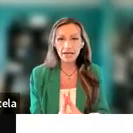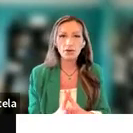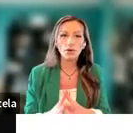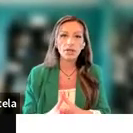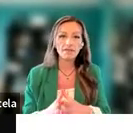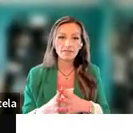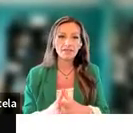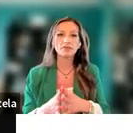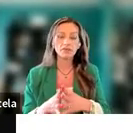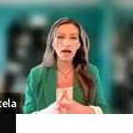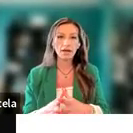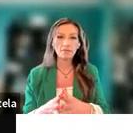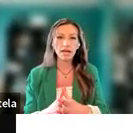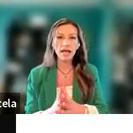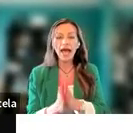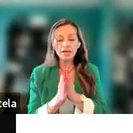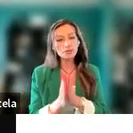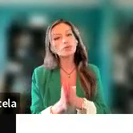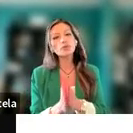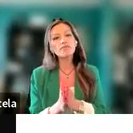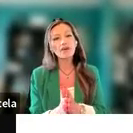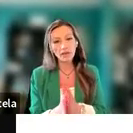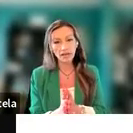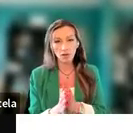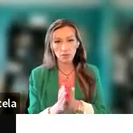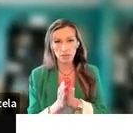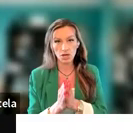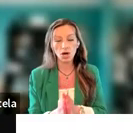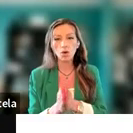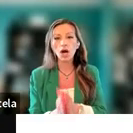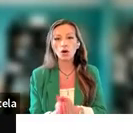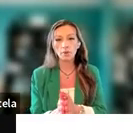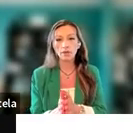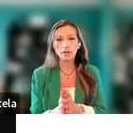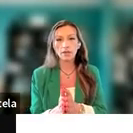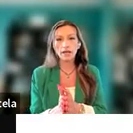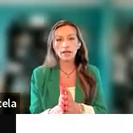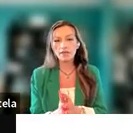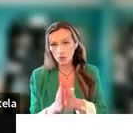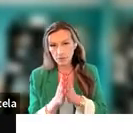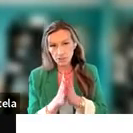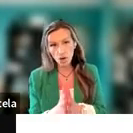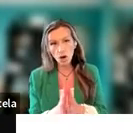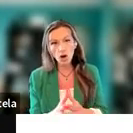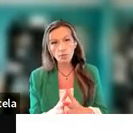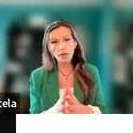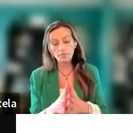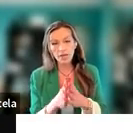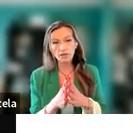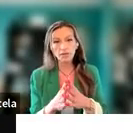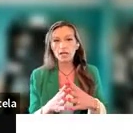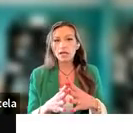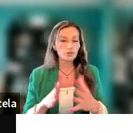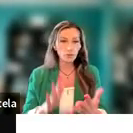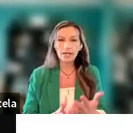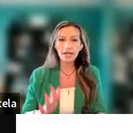tried to take her own life several times and truly felt like there was no hope, that there was no hope